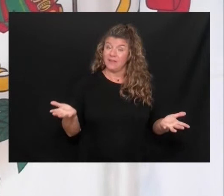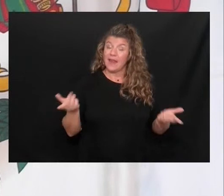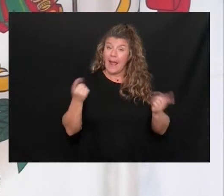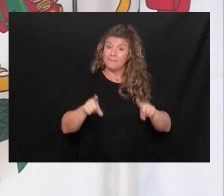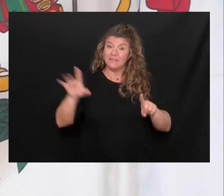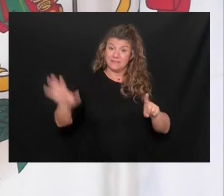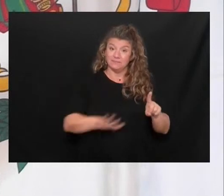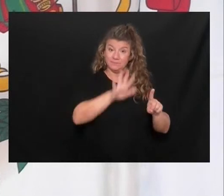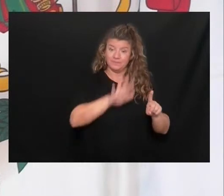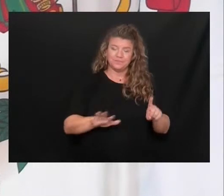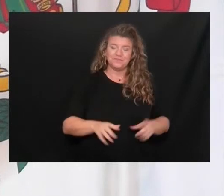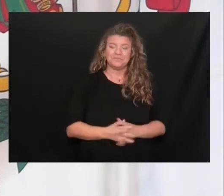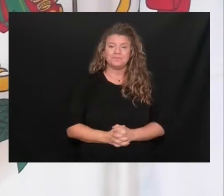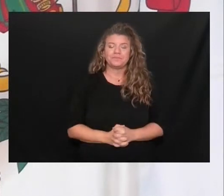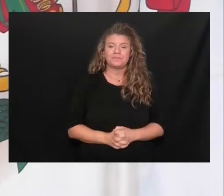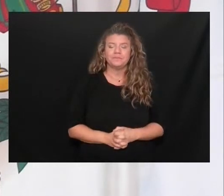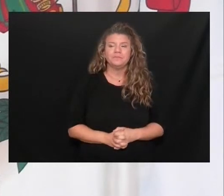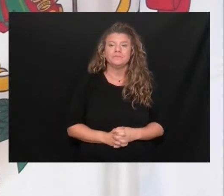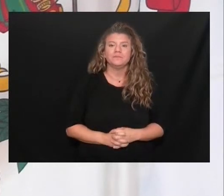it. So